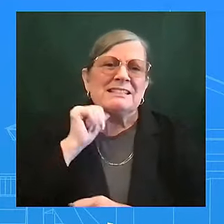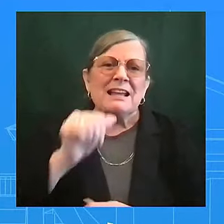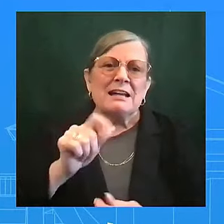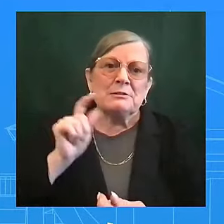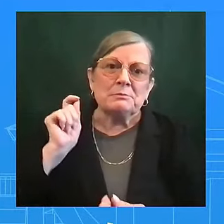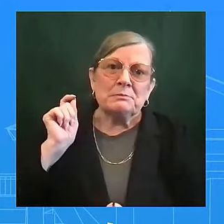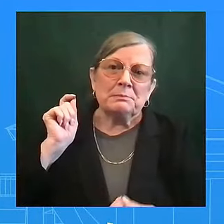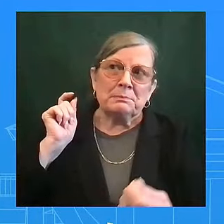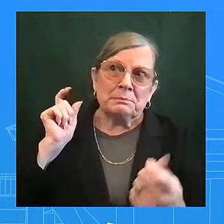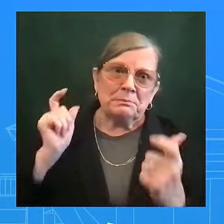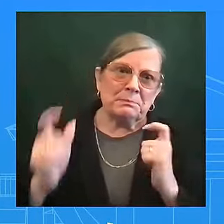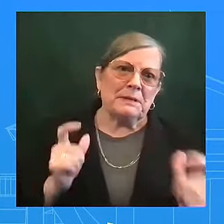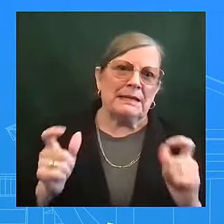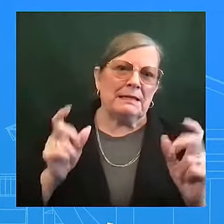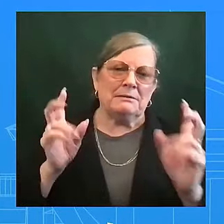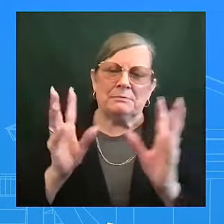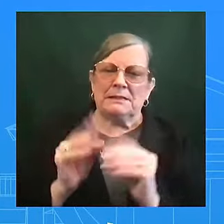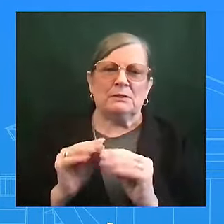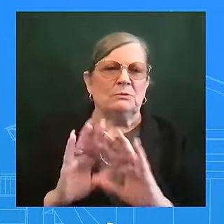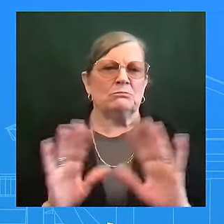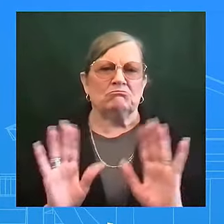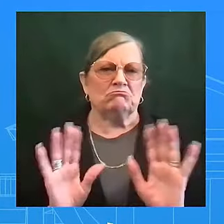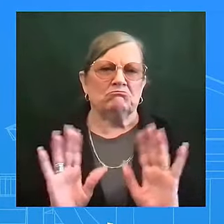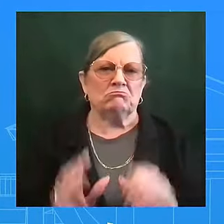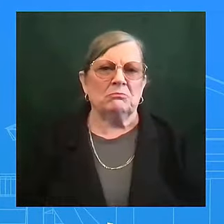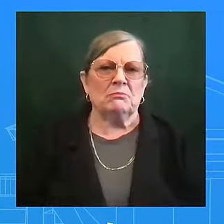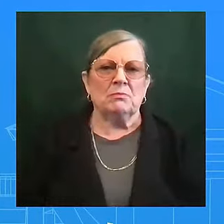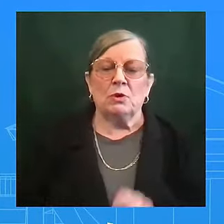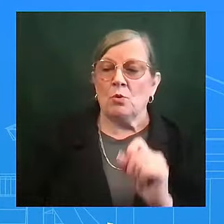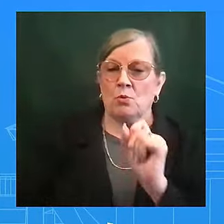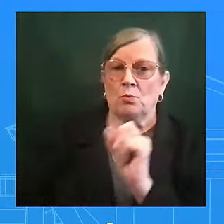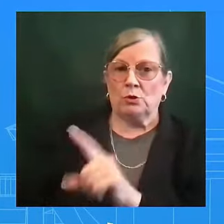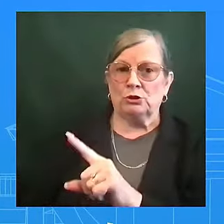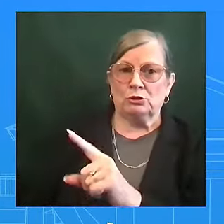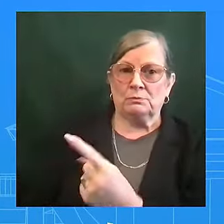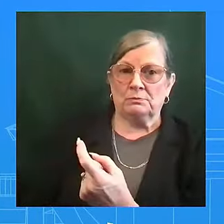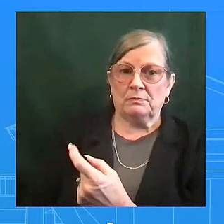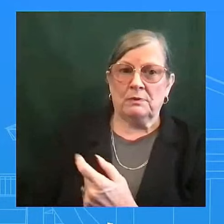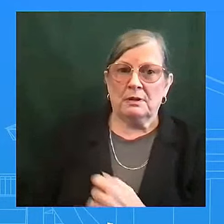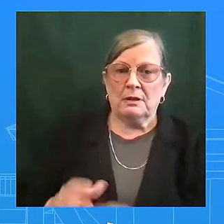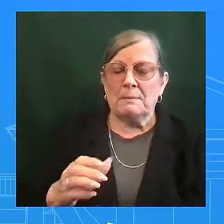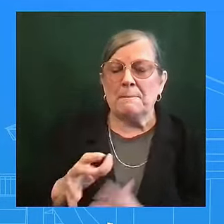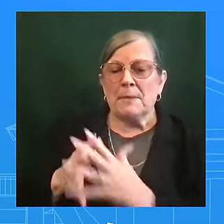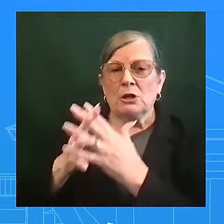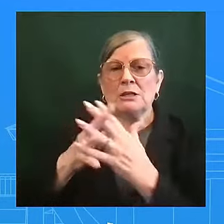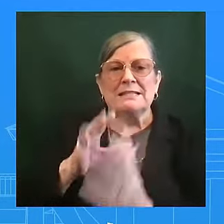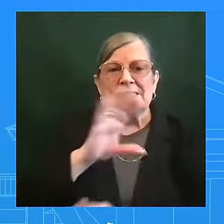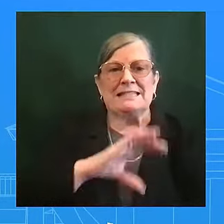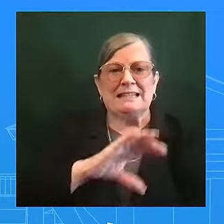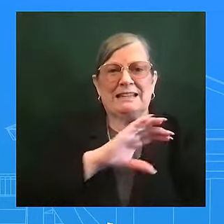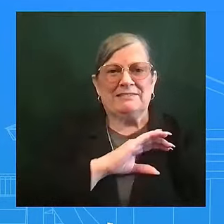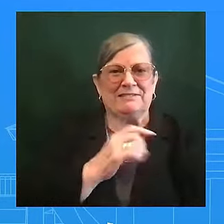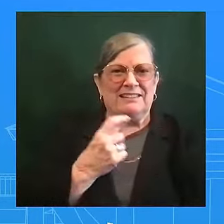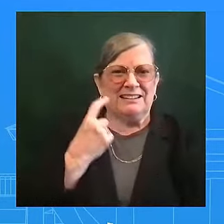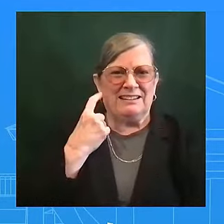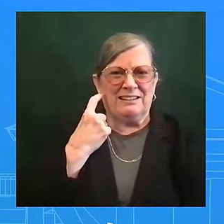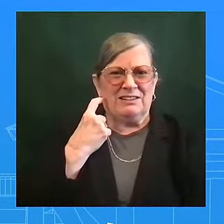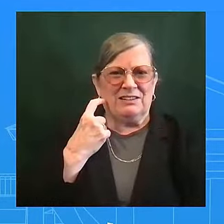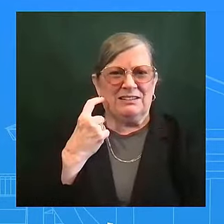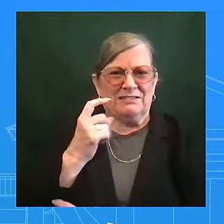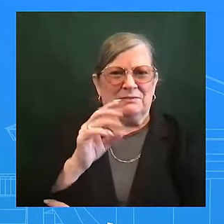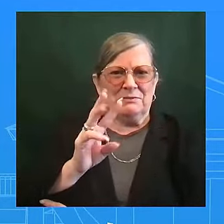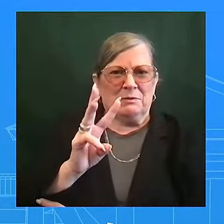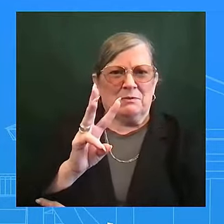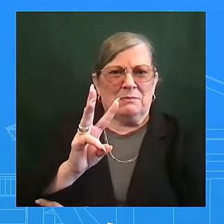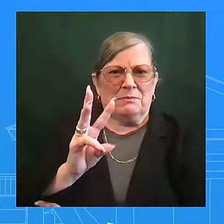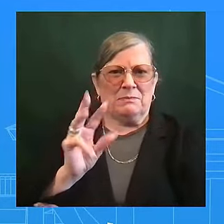citizen who was killed in the West Bank on Friday, Aysun Arege, has the president had a chance to speak to her family at all? And do you have any sense